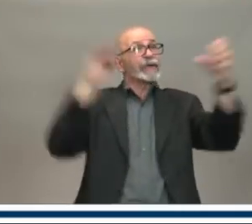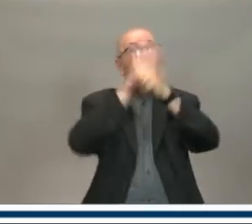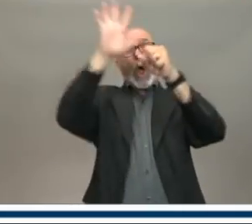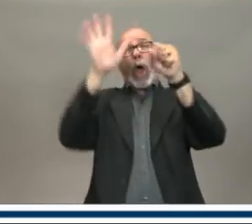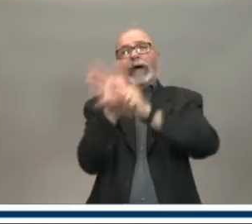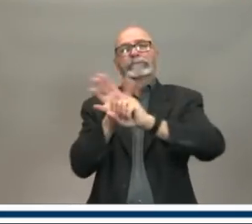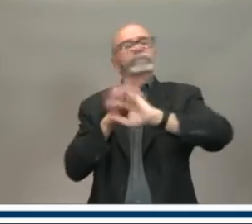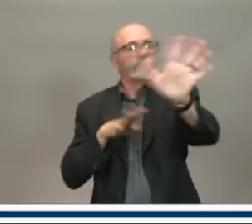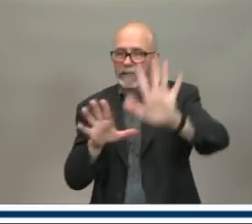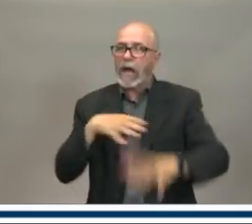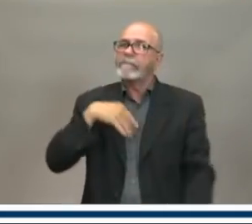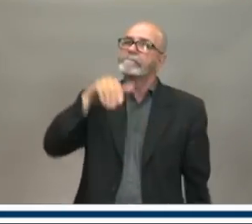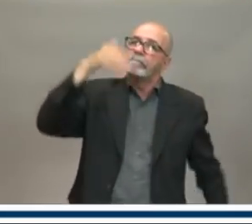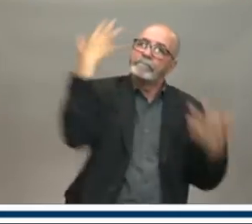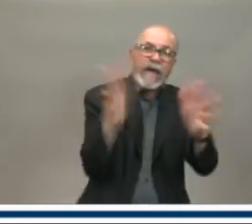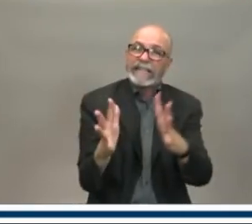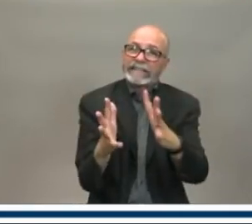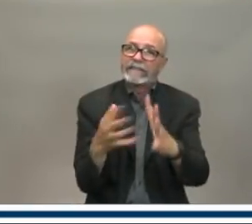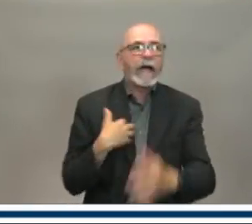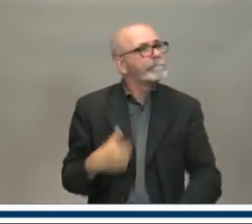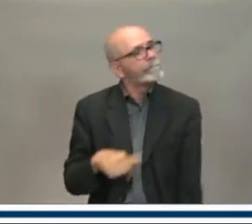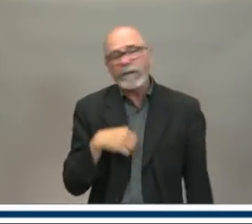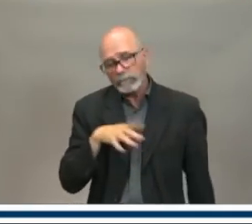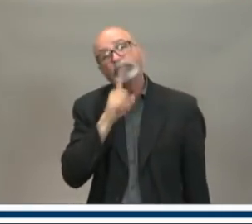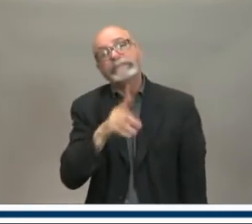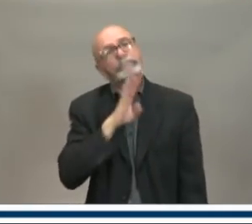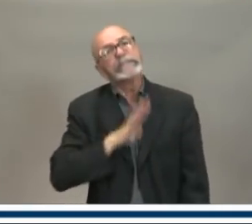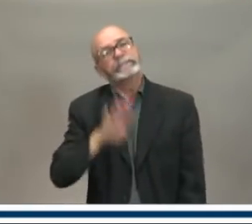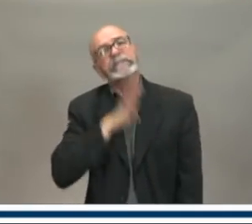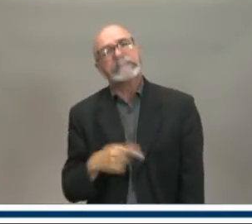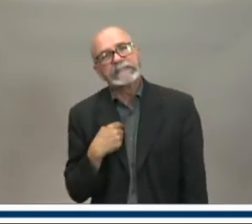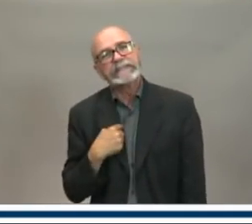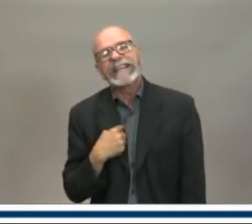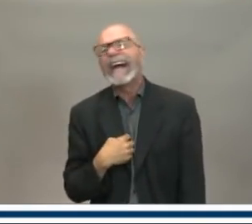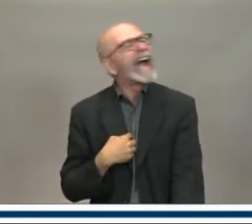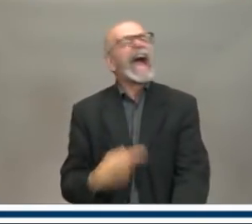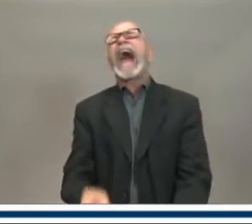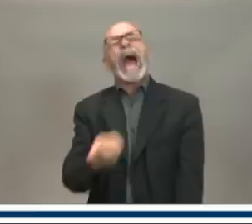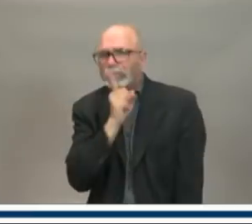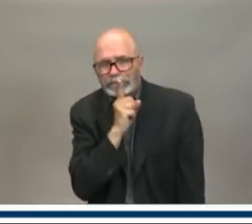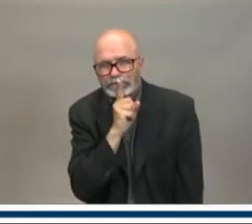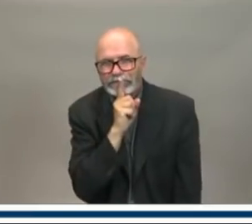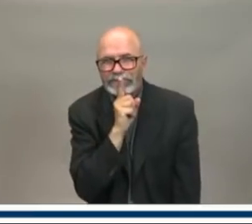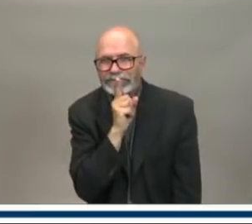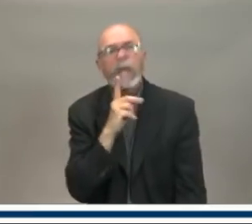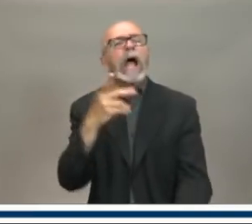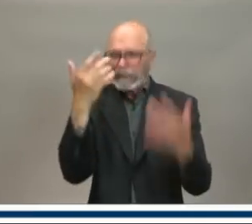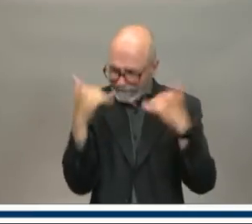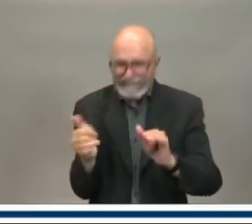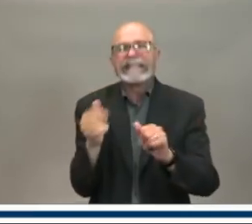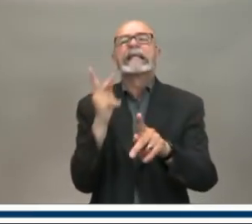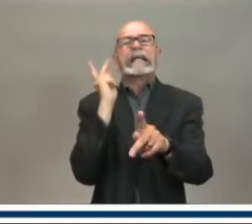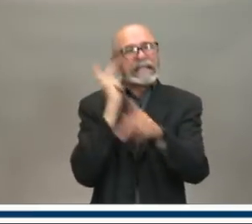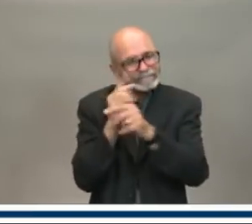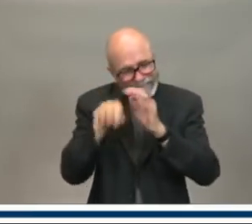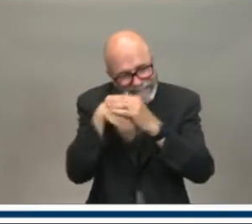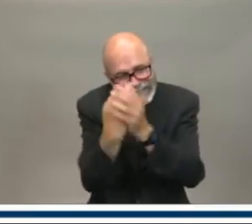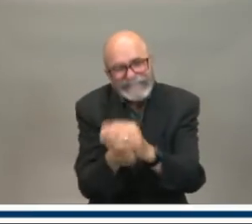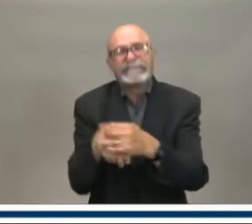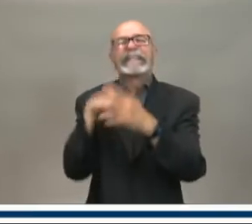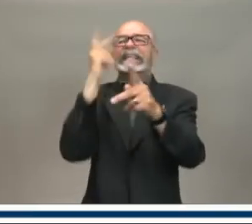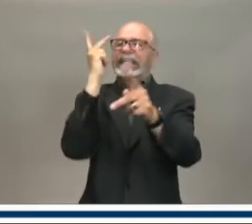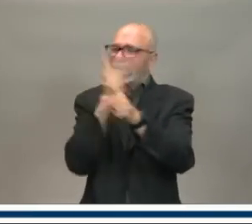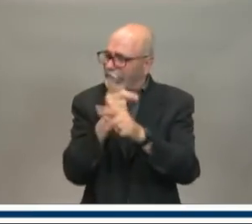very different than the pandemic is over. So it's important that we continue to follow the public health rules even as we enter the